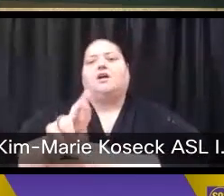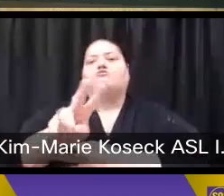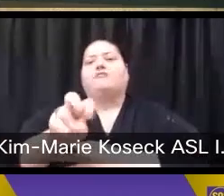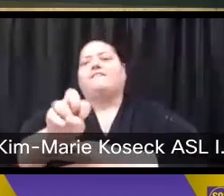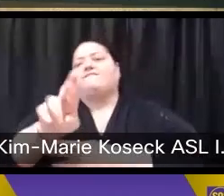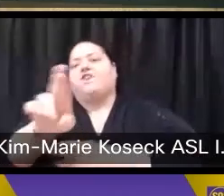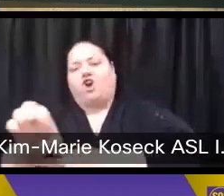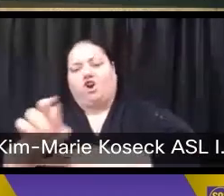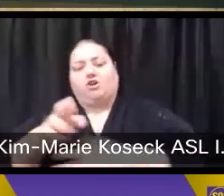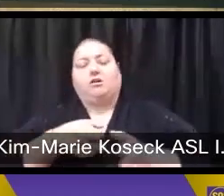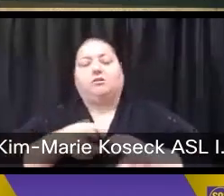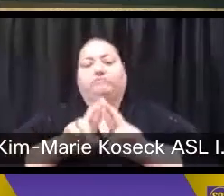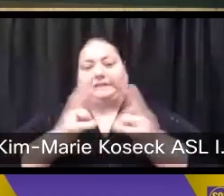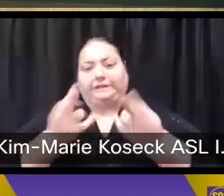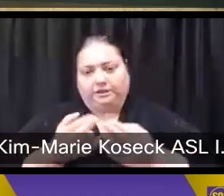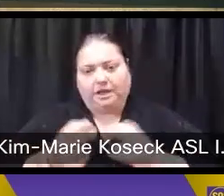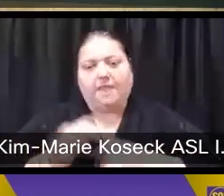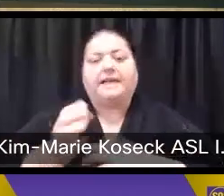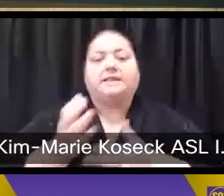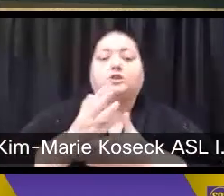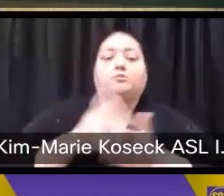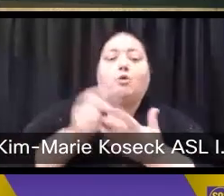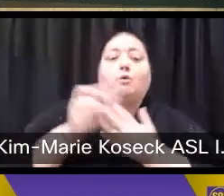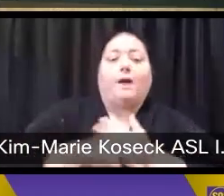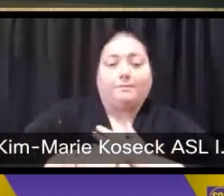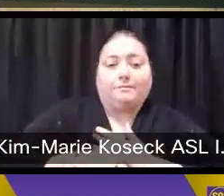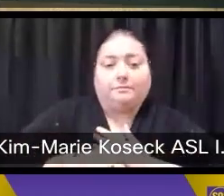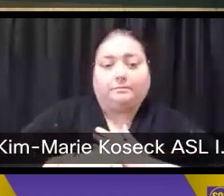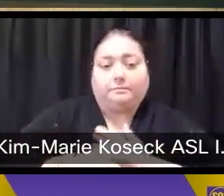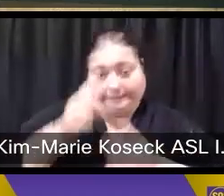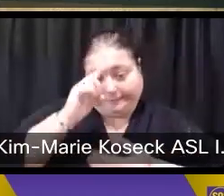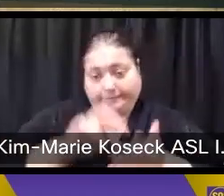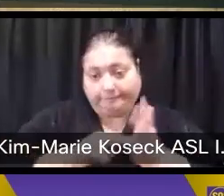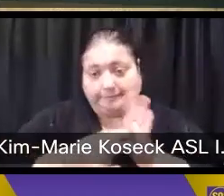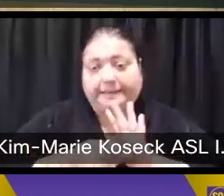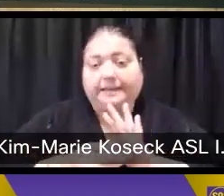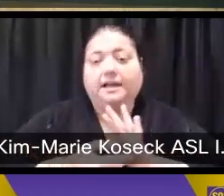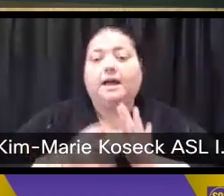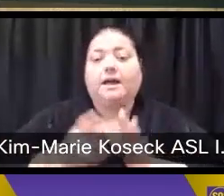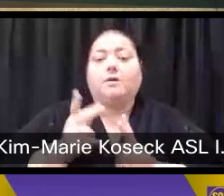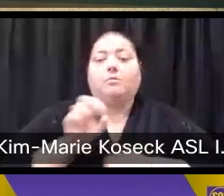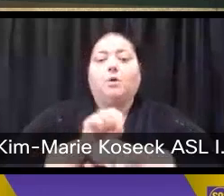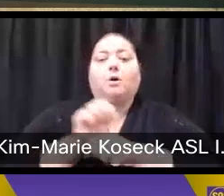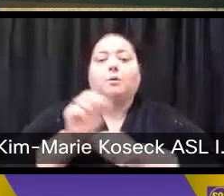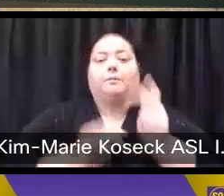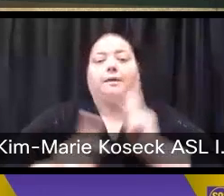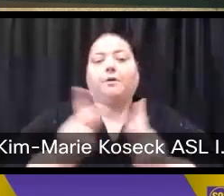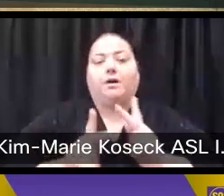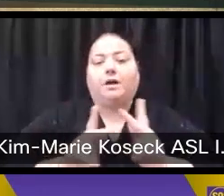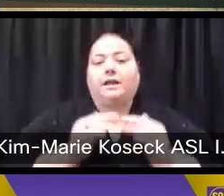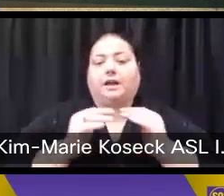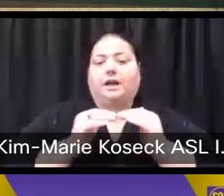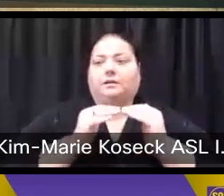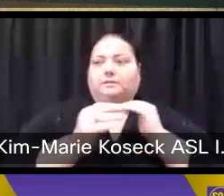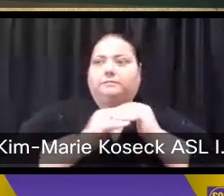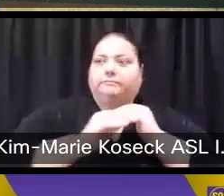region. And these programs are really intended to work with people who are in unstable community settings. And